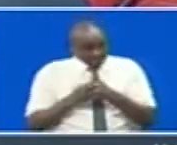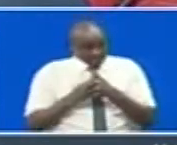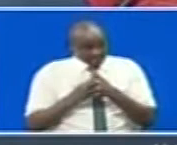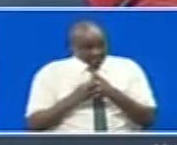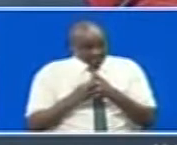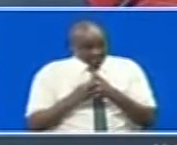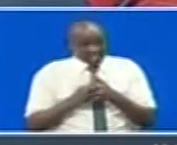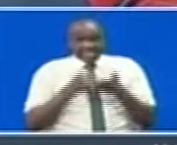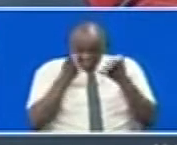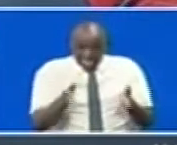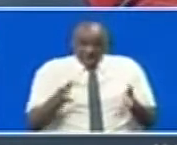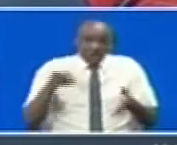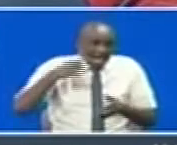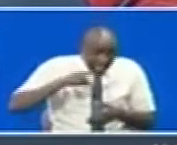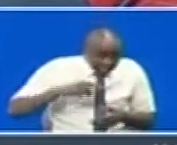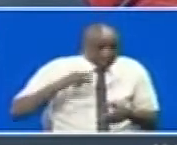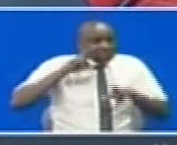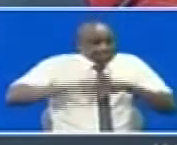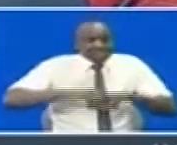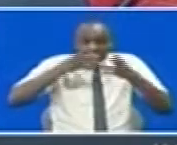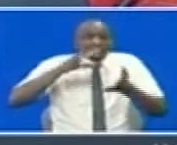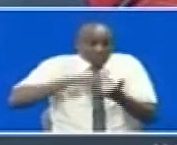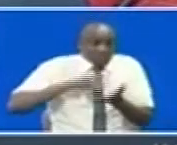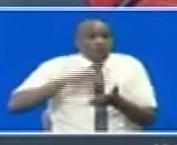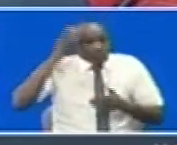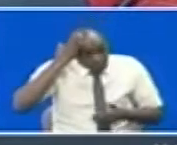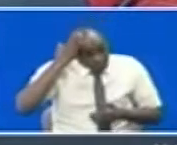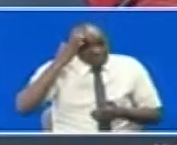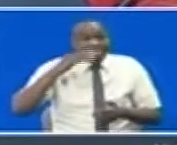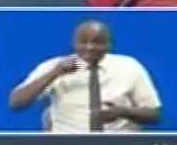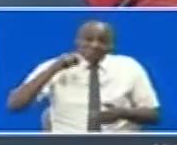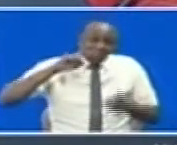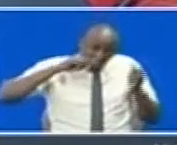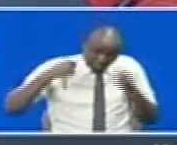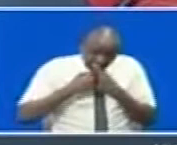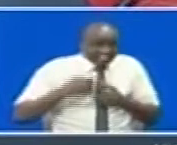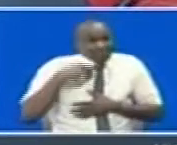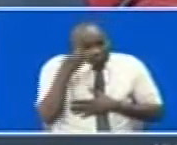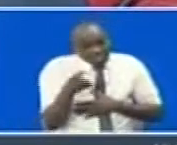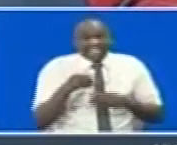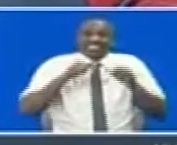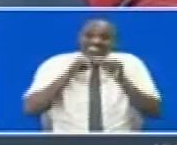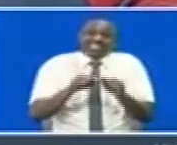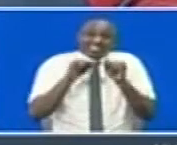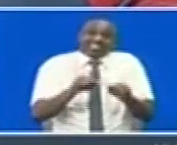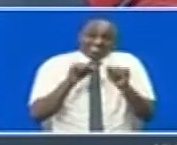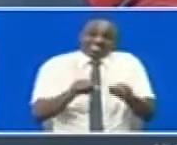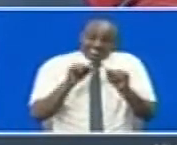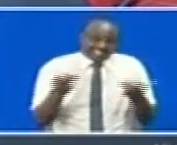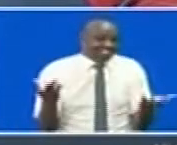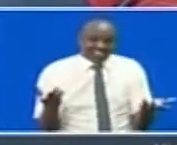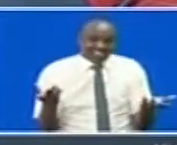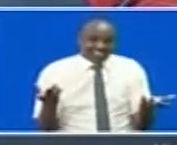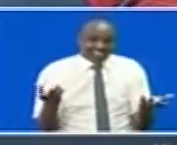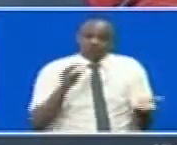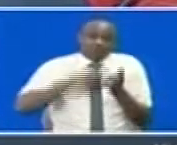2007-2008, and yet we have remained in this situation knowing we have this challenge from that point in time. So where